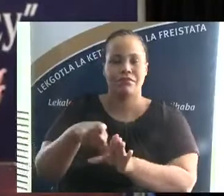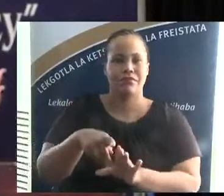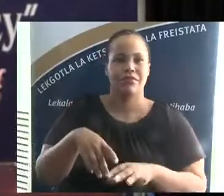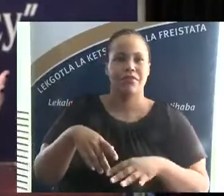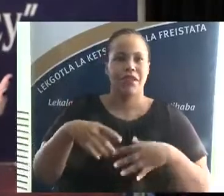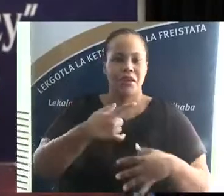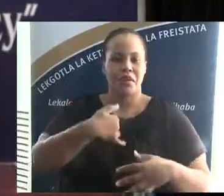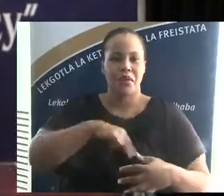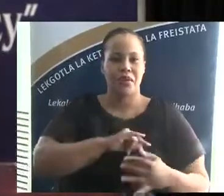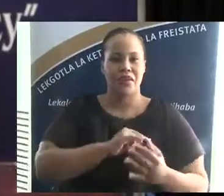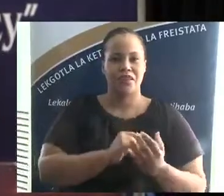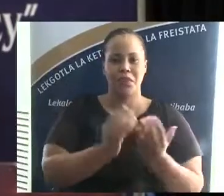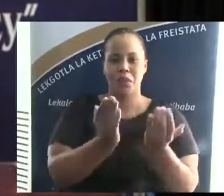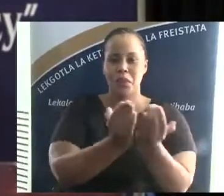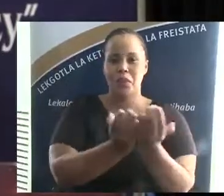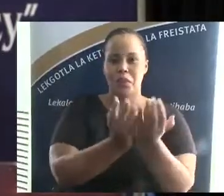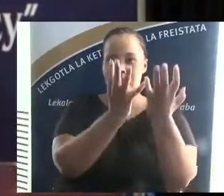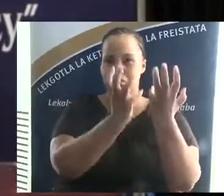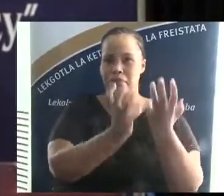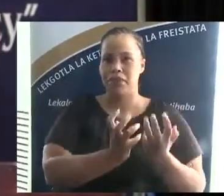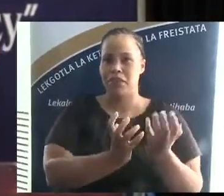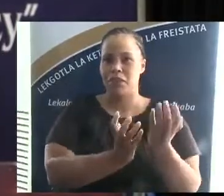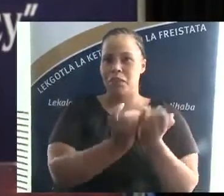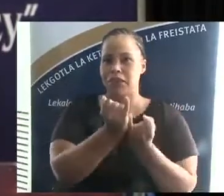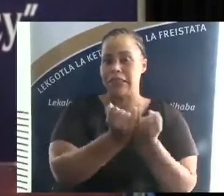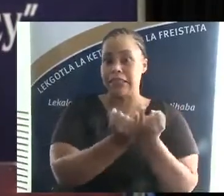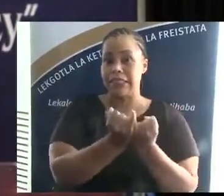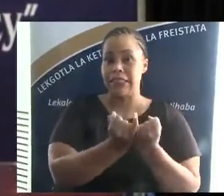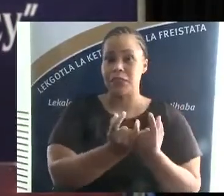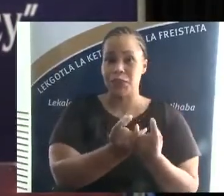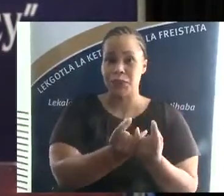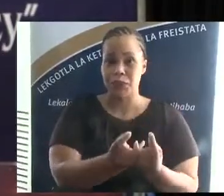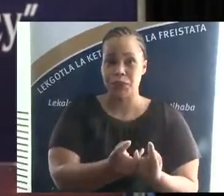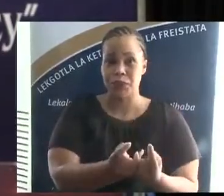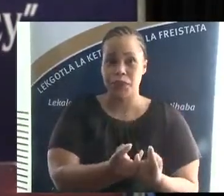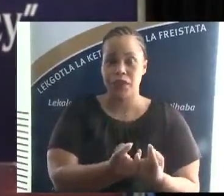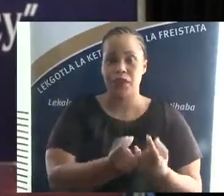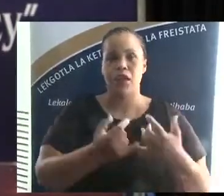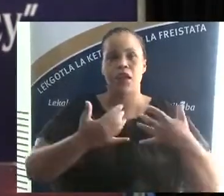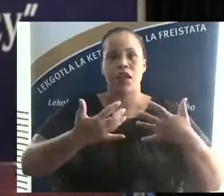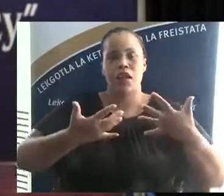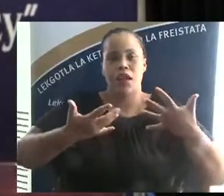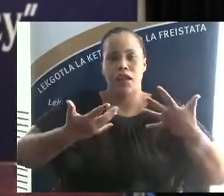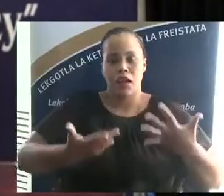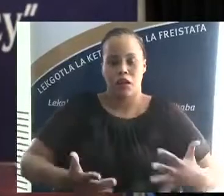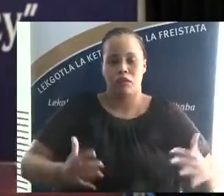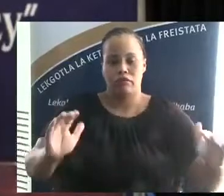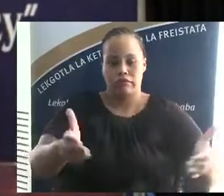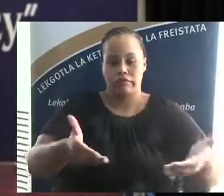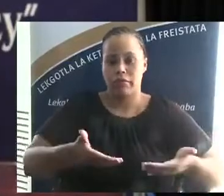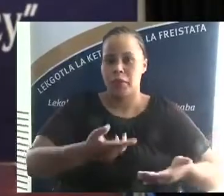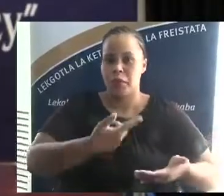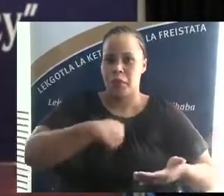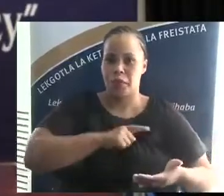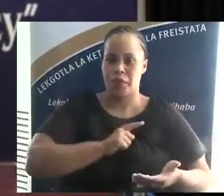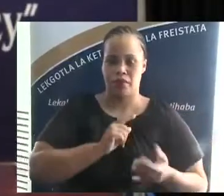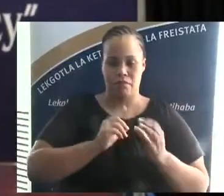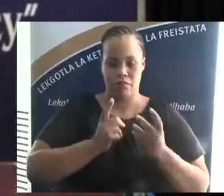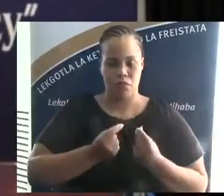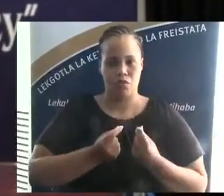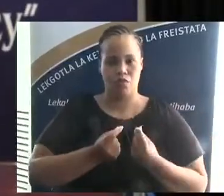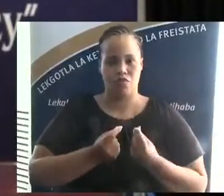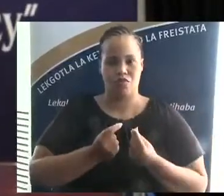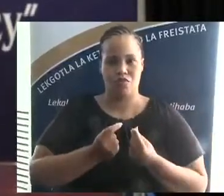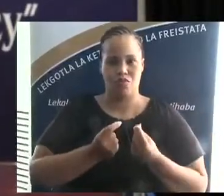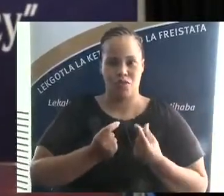school's budget competition, and finally, when it comes to the executive, it's packaged and for delivery. Speaker, we